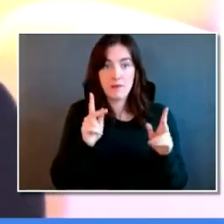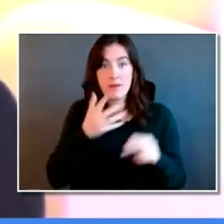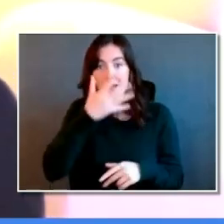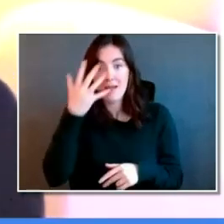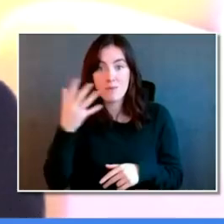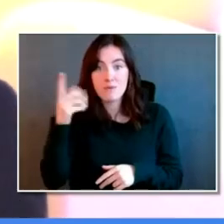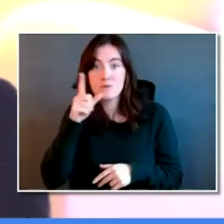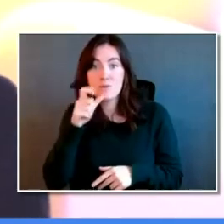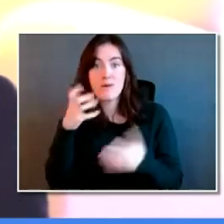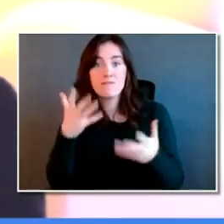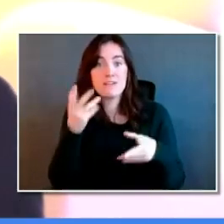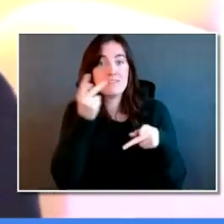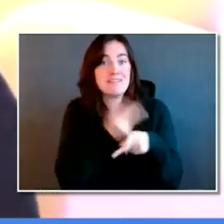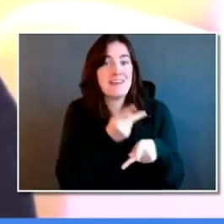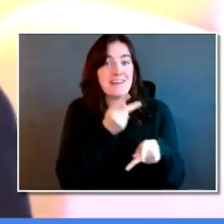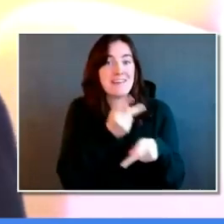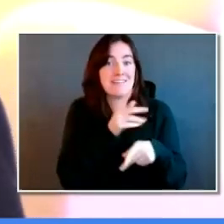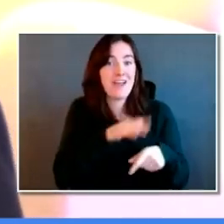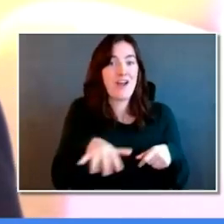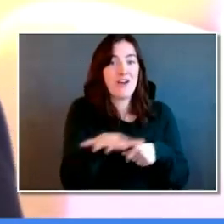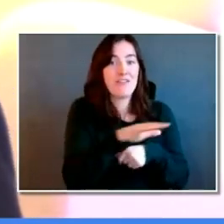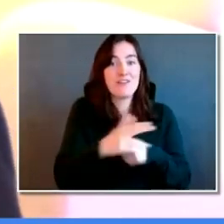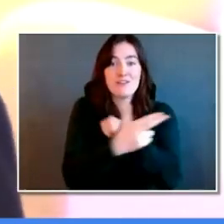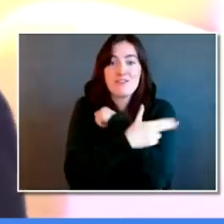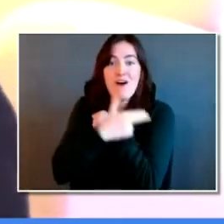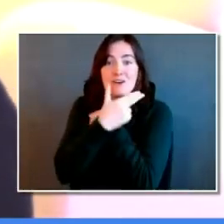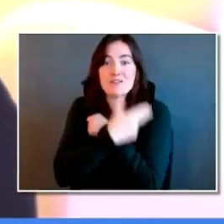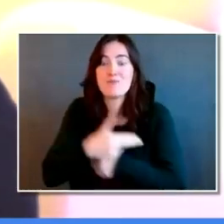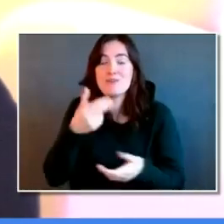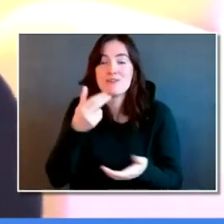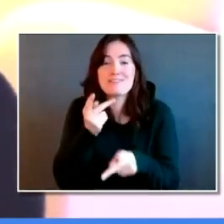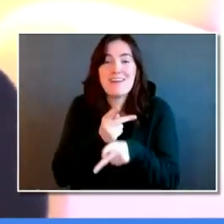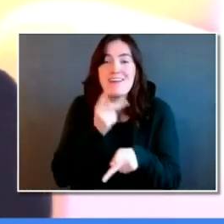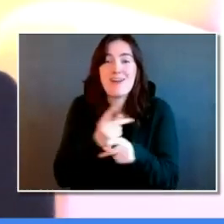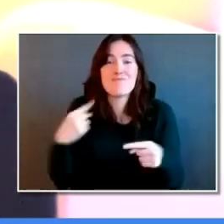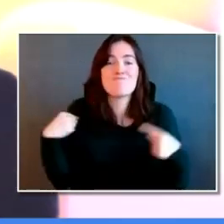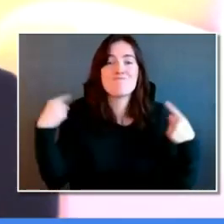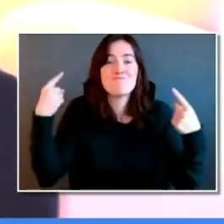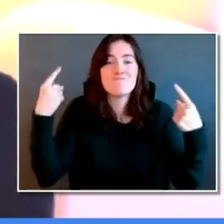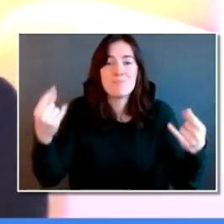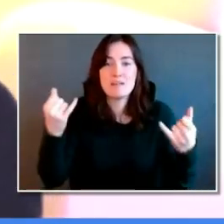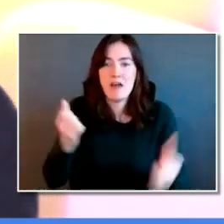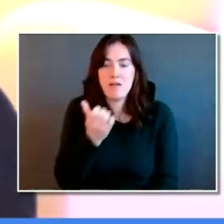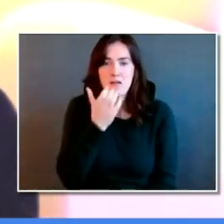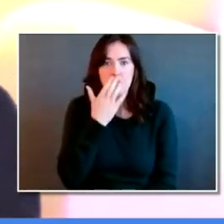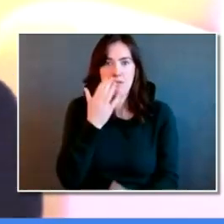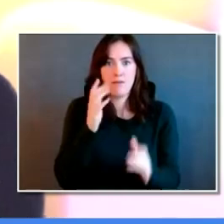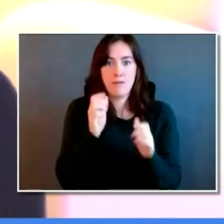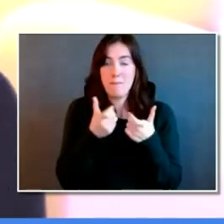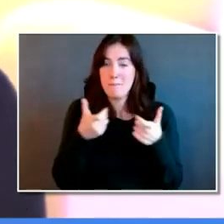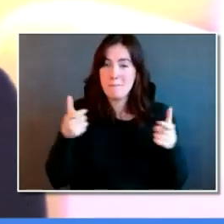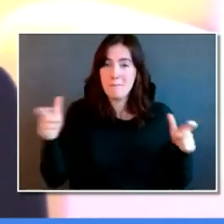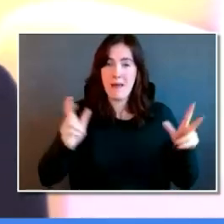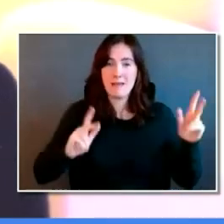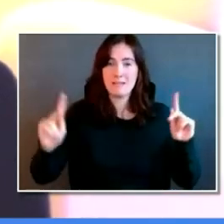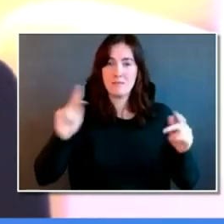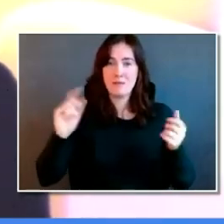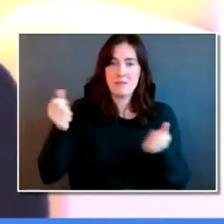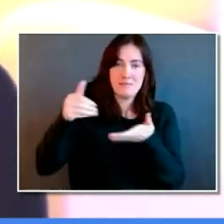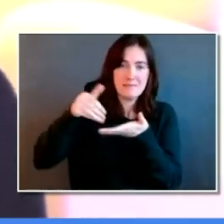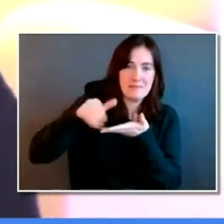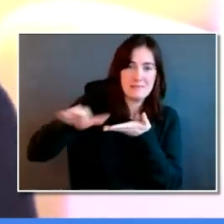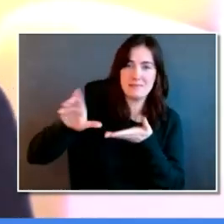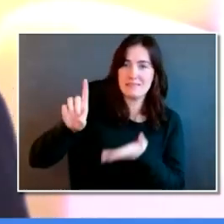hospitals and now face potential mass deportations. Our beautiful trans community